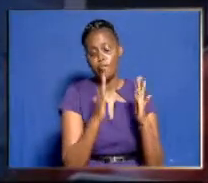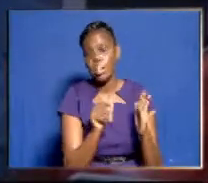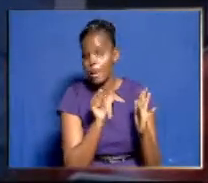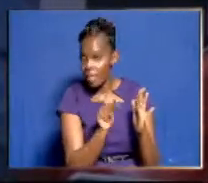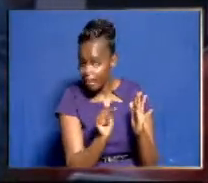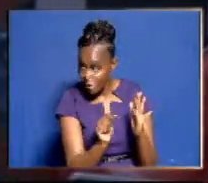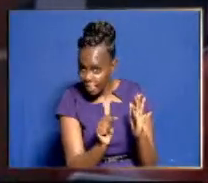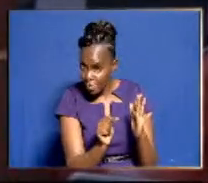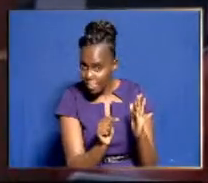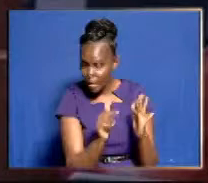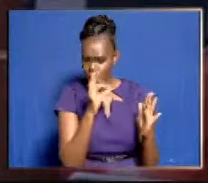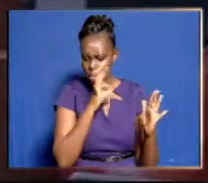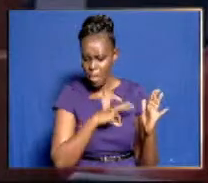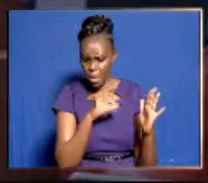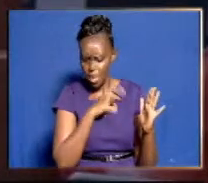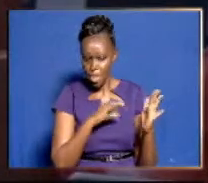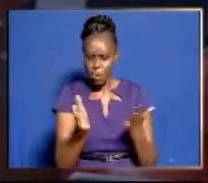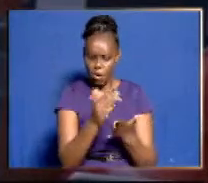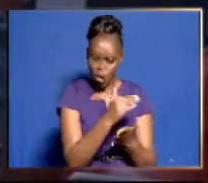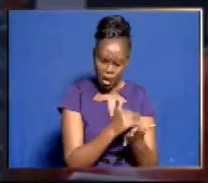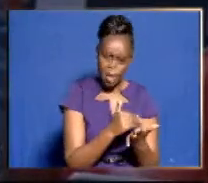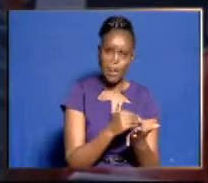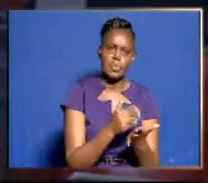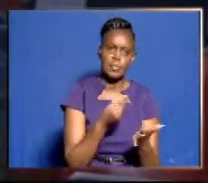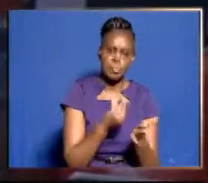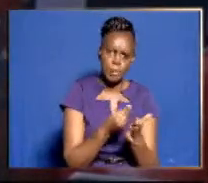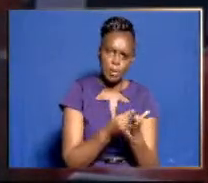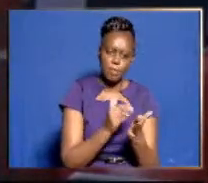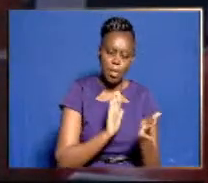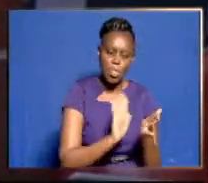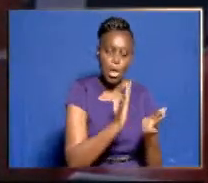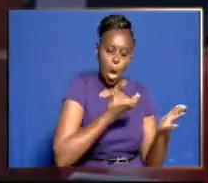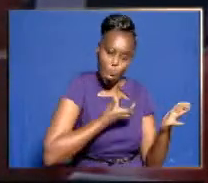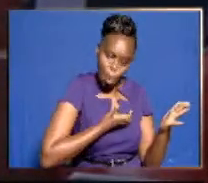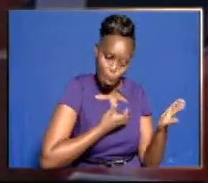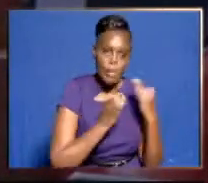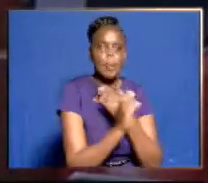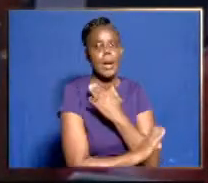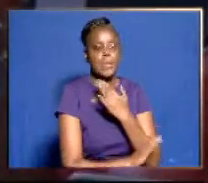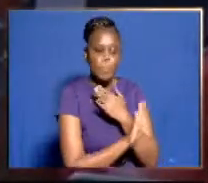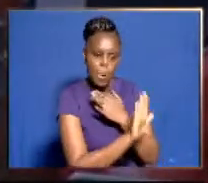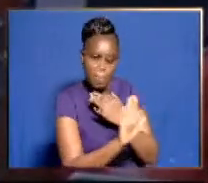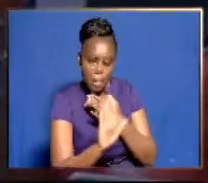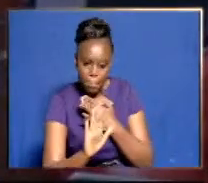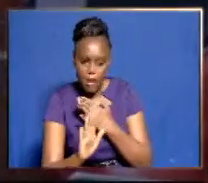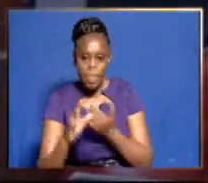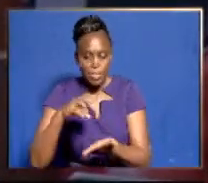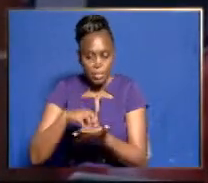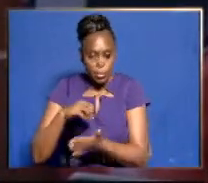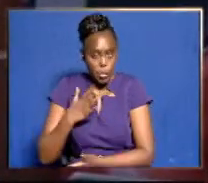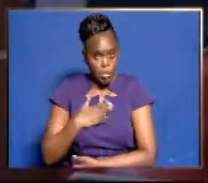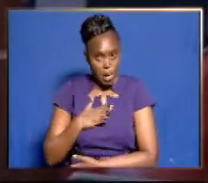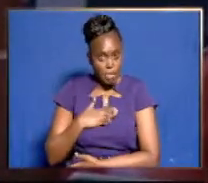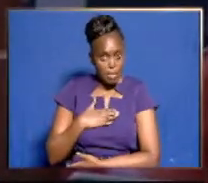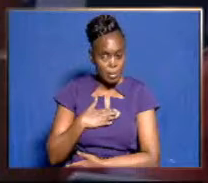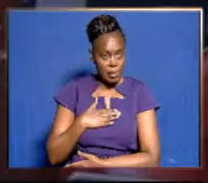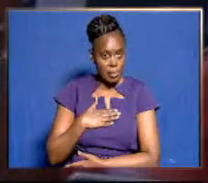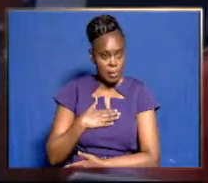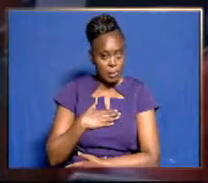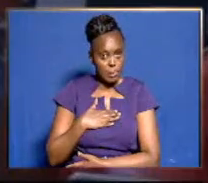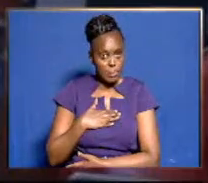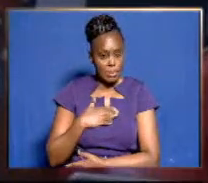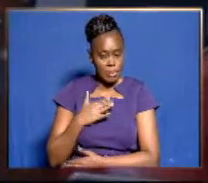are earning a lot of revenue for their countries. in our situation, because